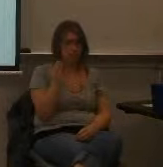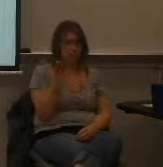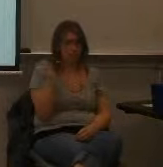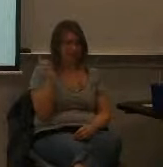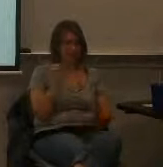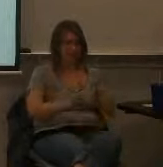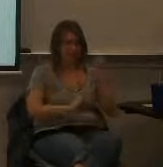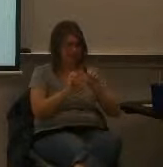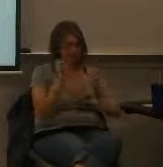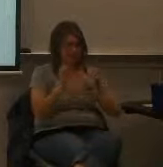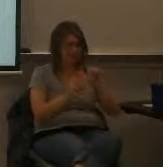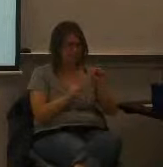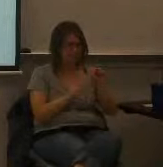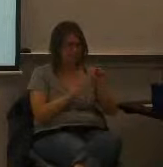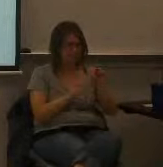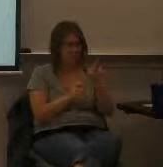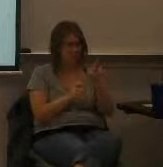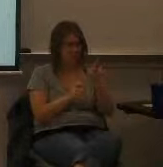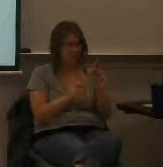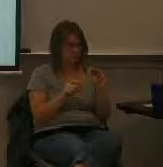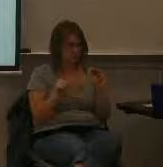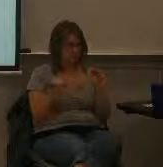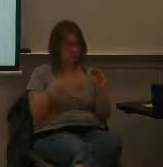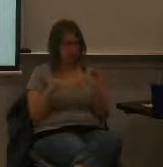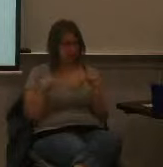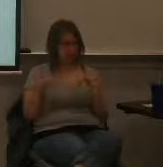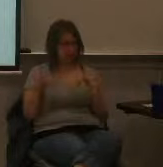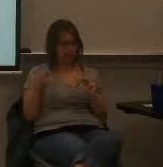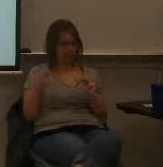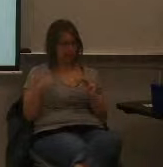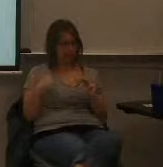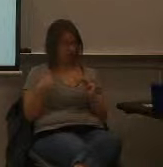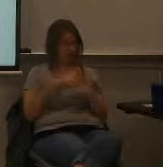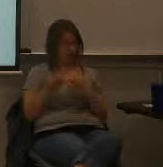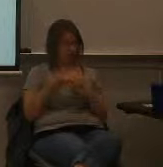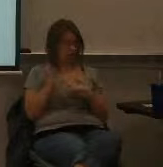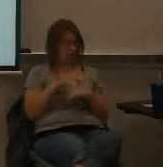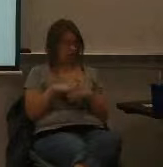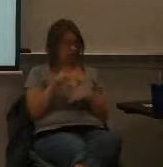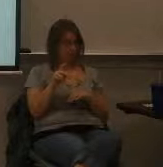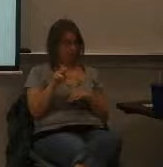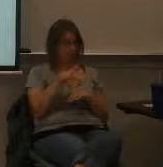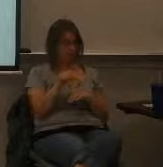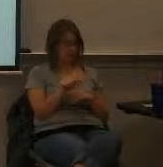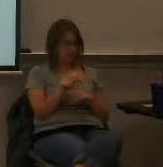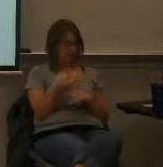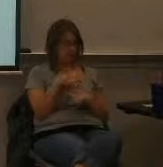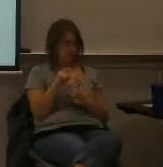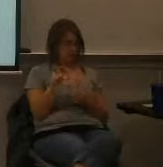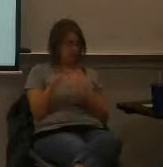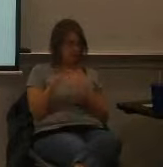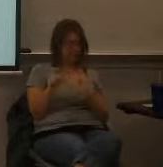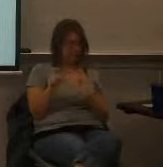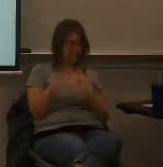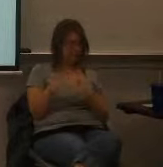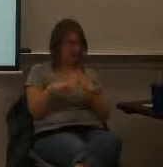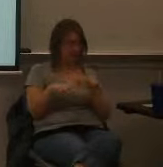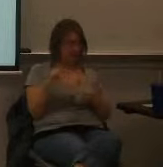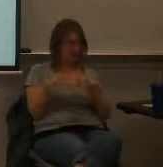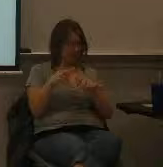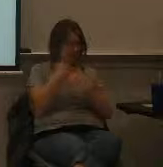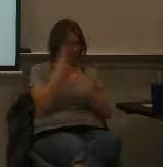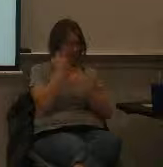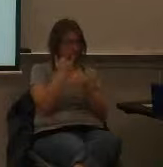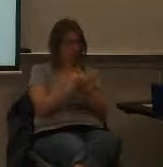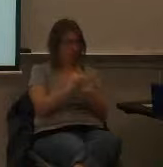These experimental streams that Keith Giddo and I have been running out on Kanza, where we manipulate the diversity and see if